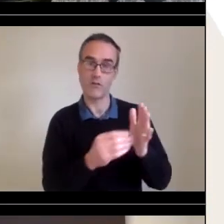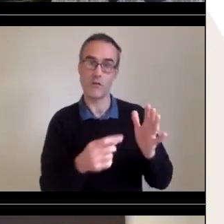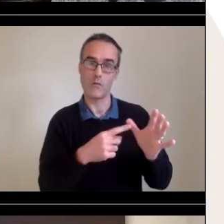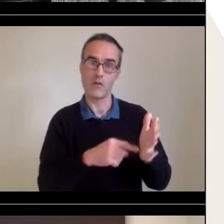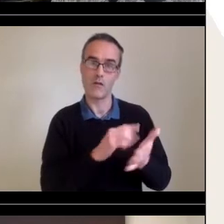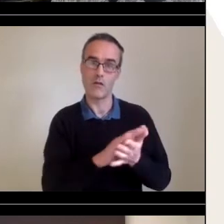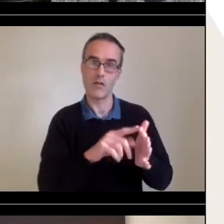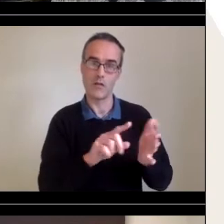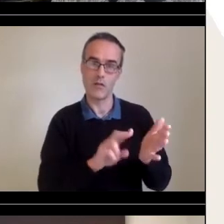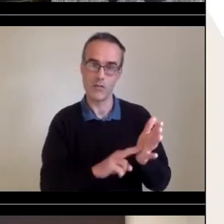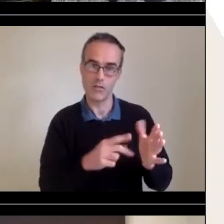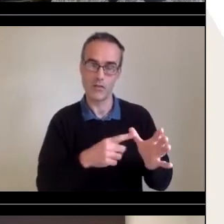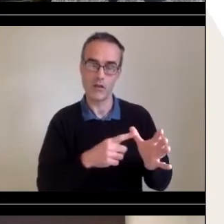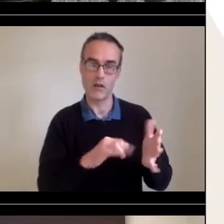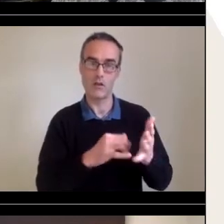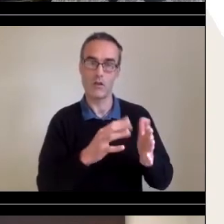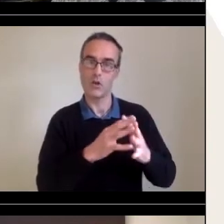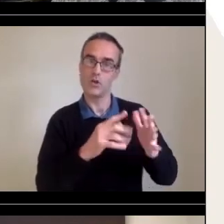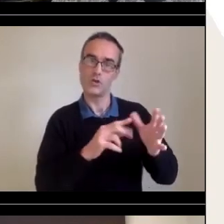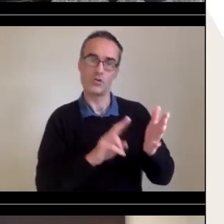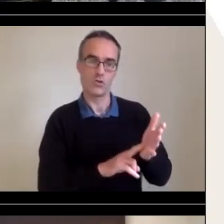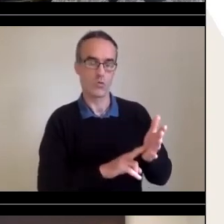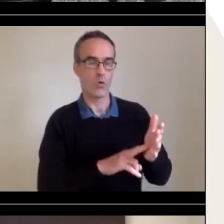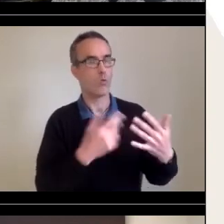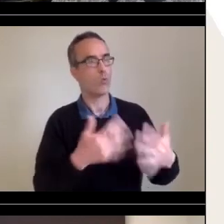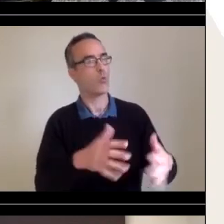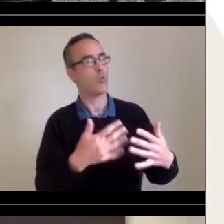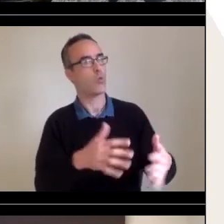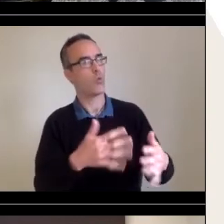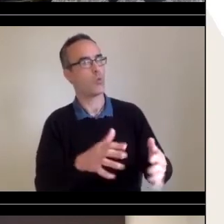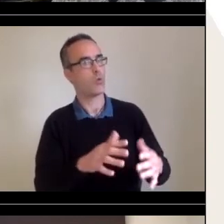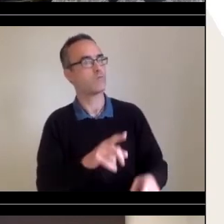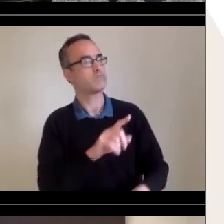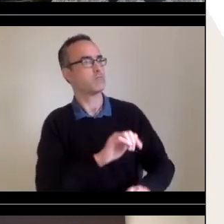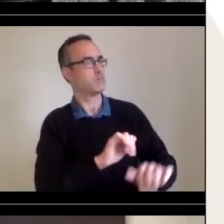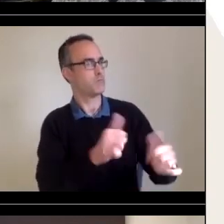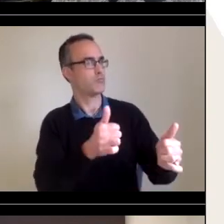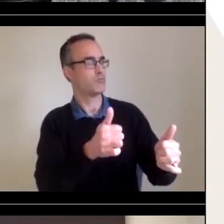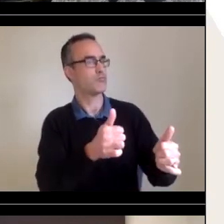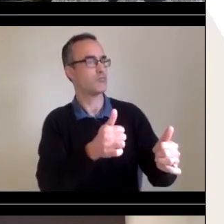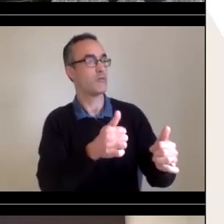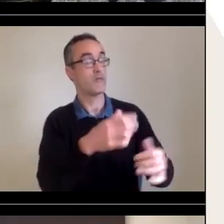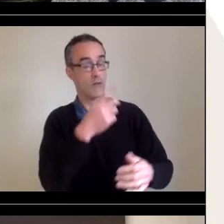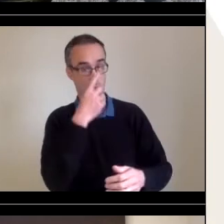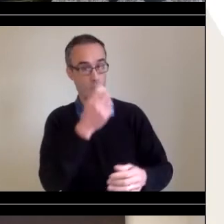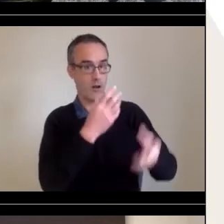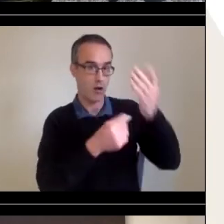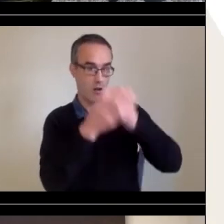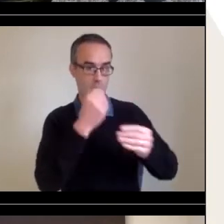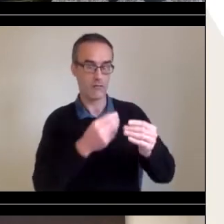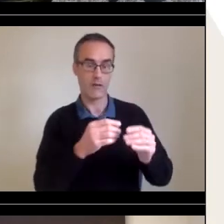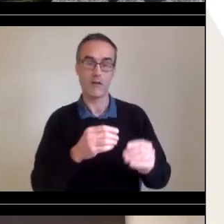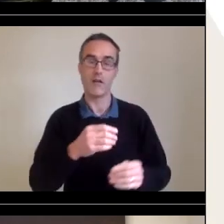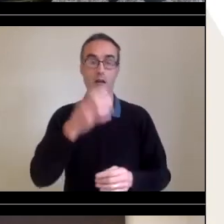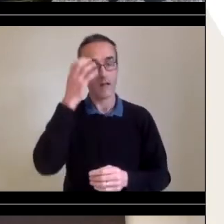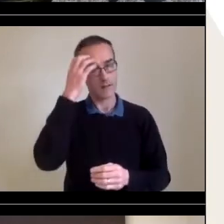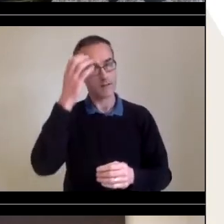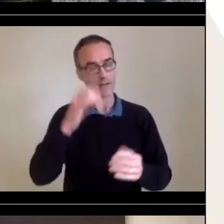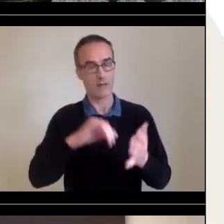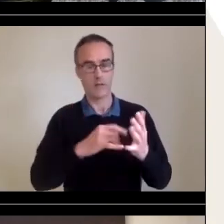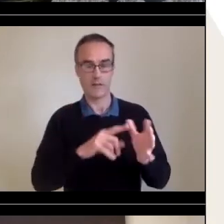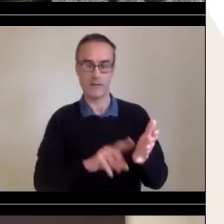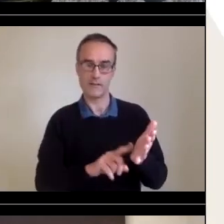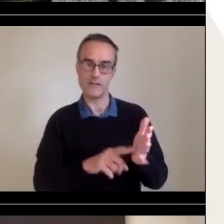were, eminent women who had got to a point in their career, the likes of Dame Sally Davis, who was our chief medical officer, and Professor Dame Jocelyn Bell,